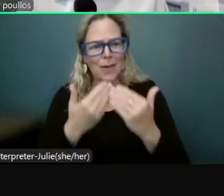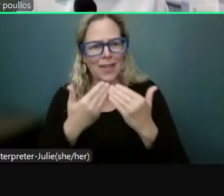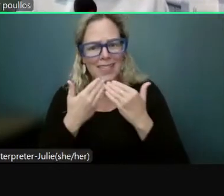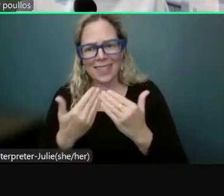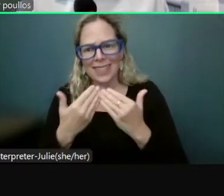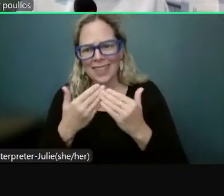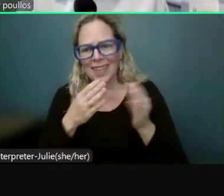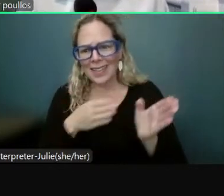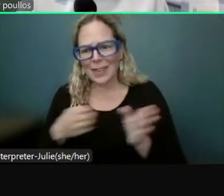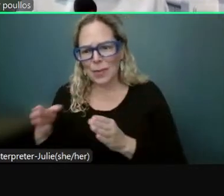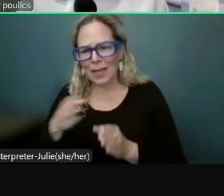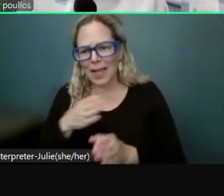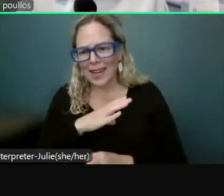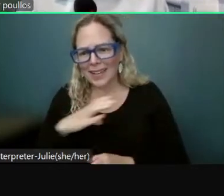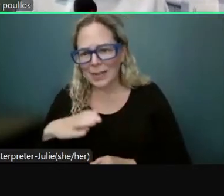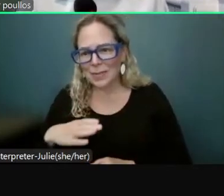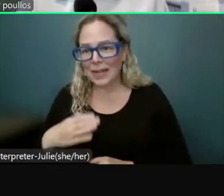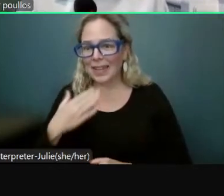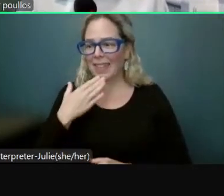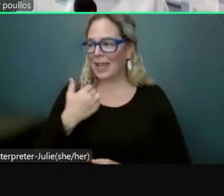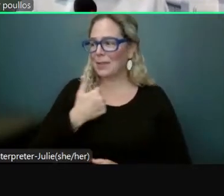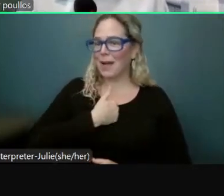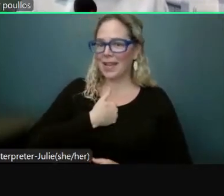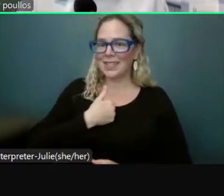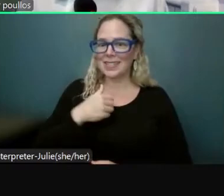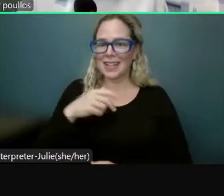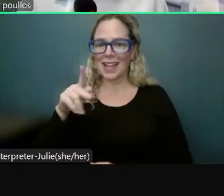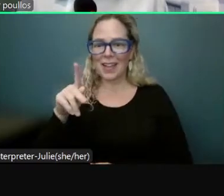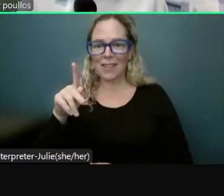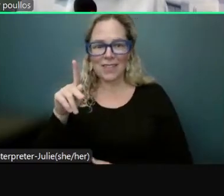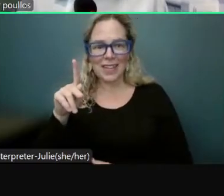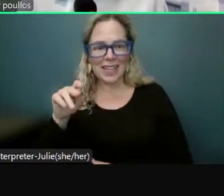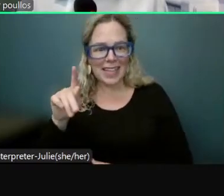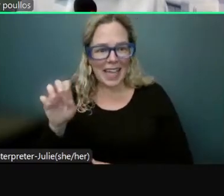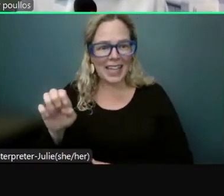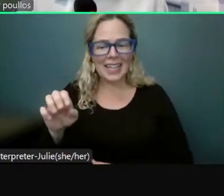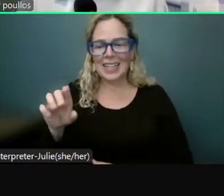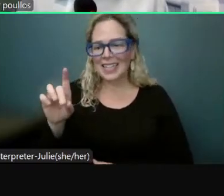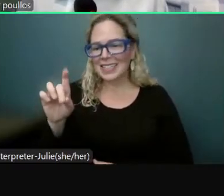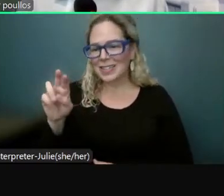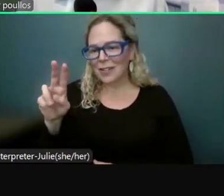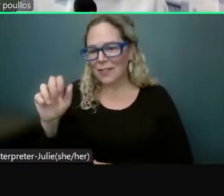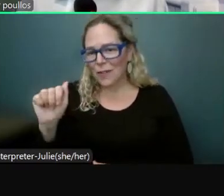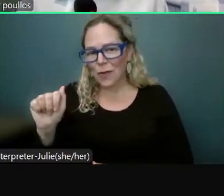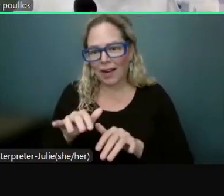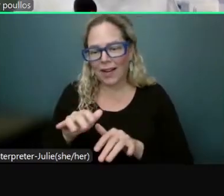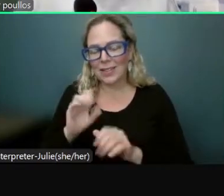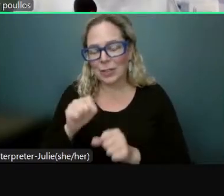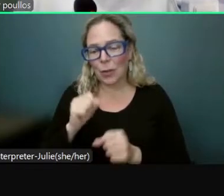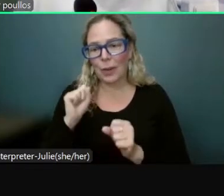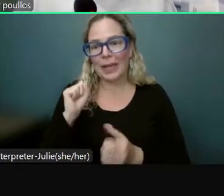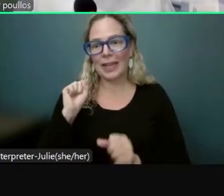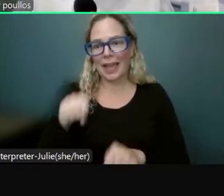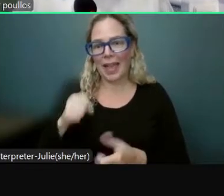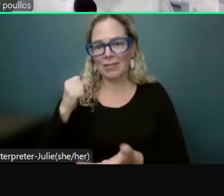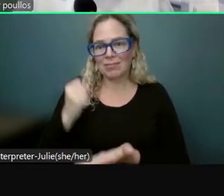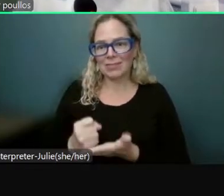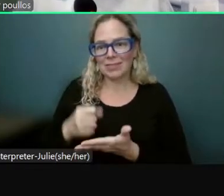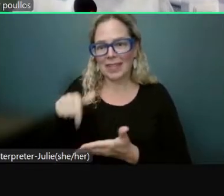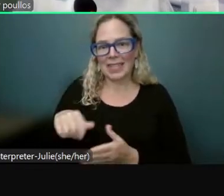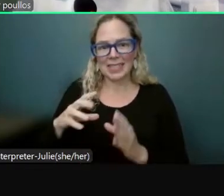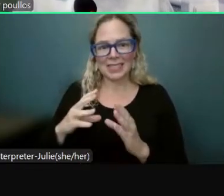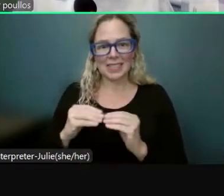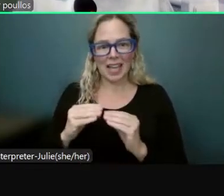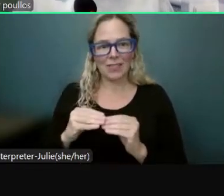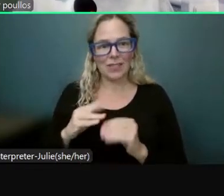committee. I thank myself, Katie, Devora, Ken, Lewis, and Dakeen. Of course, I'd like to say